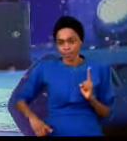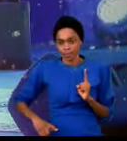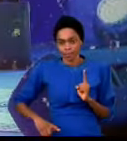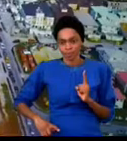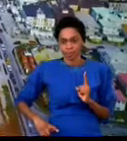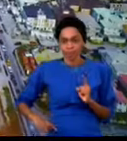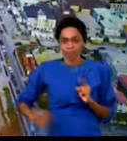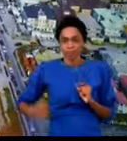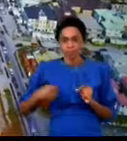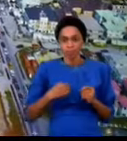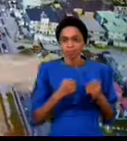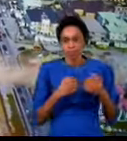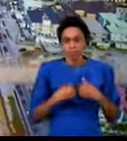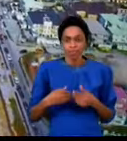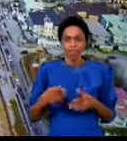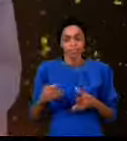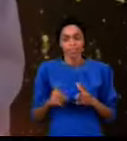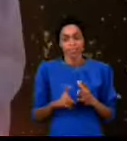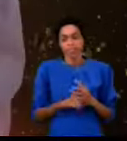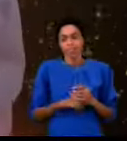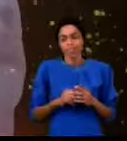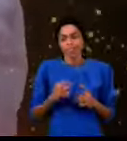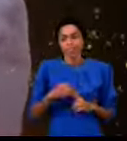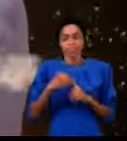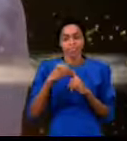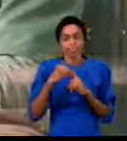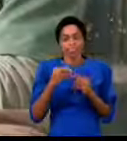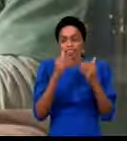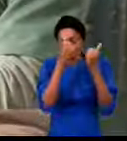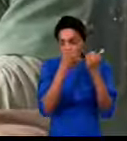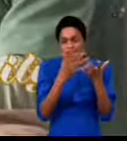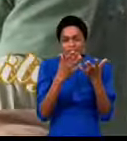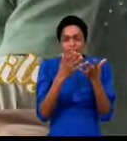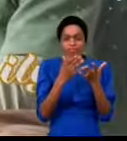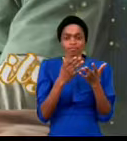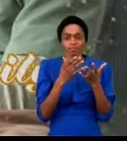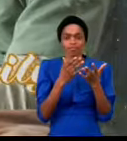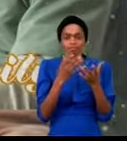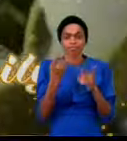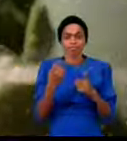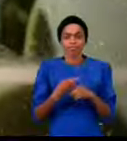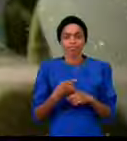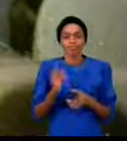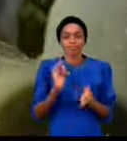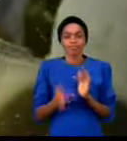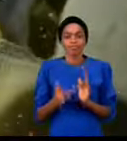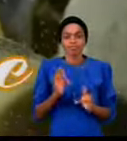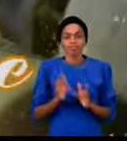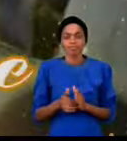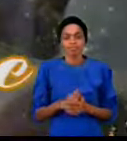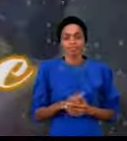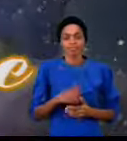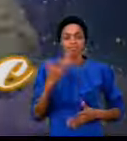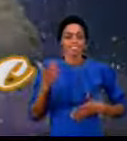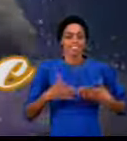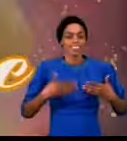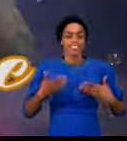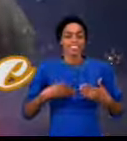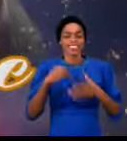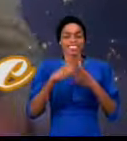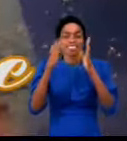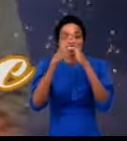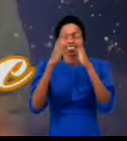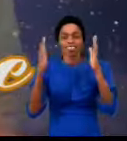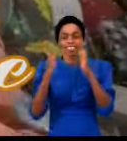joy in the city's joy in your life joy in your family a joy everywhere